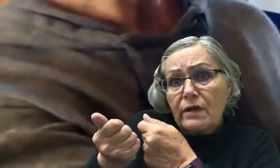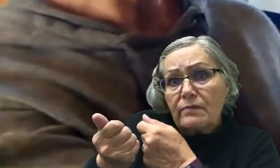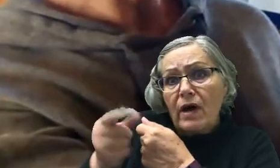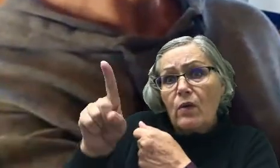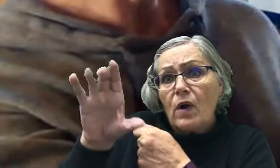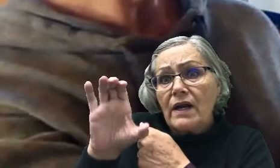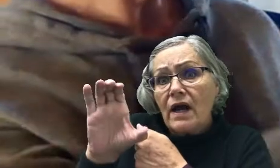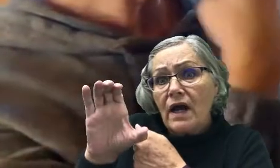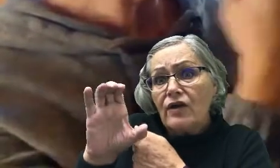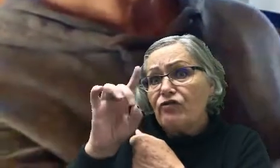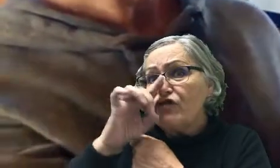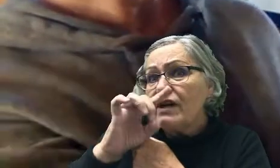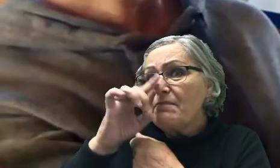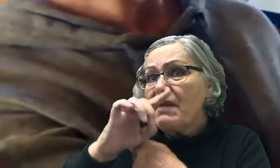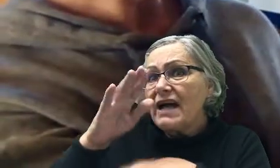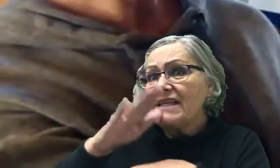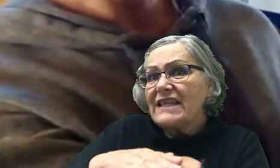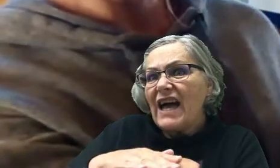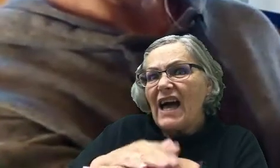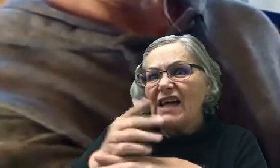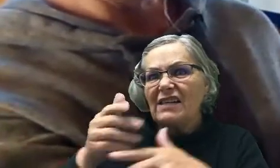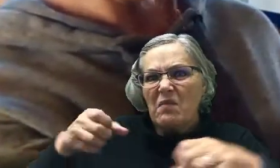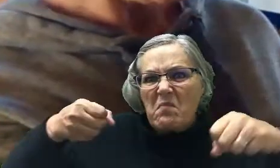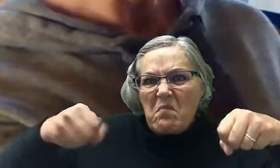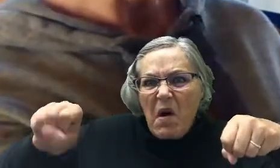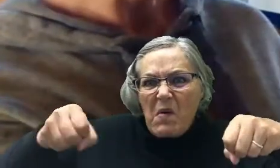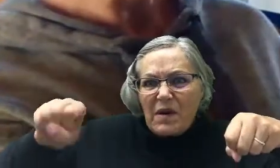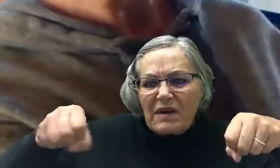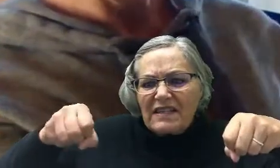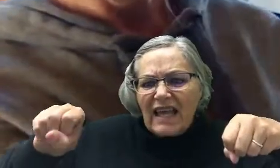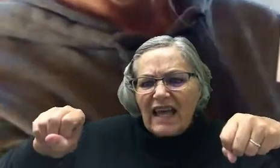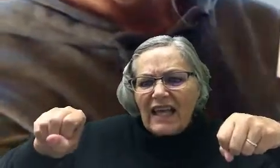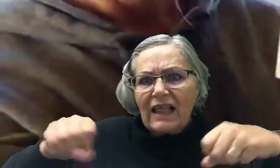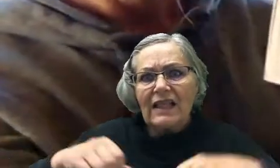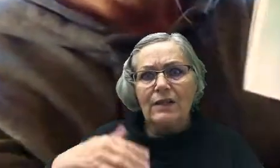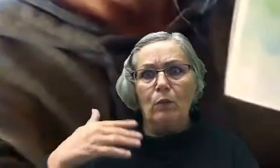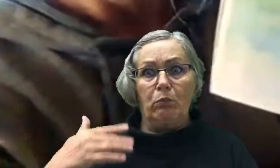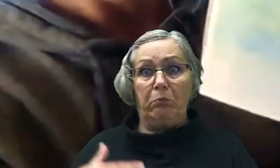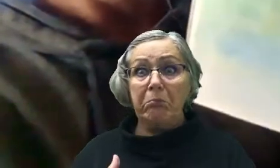by 100 field mice on motorcycles.